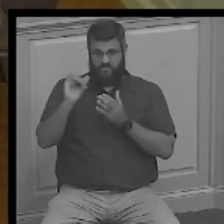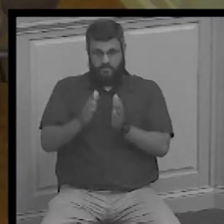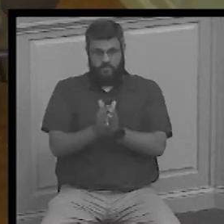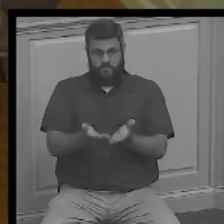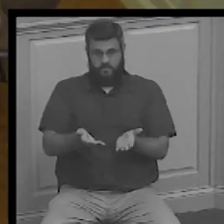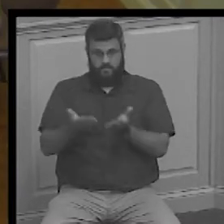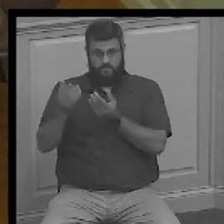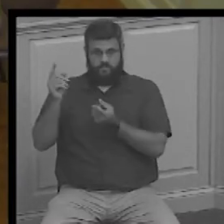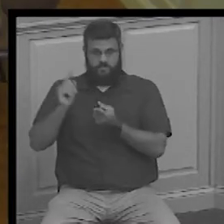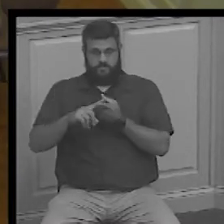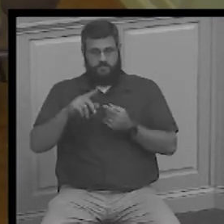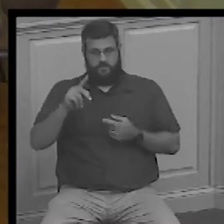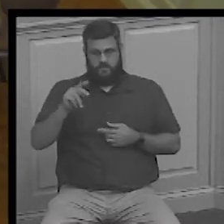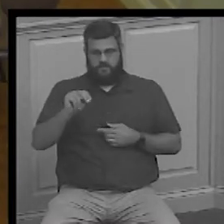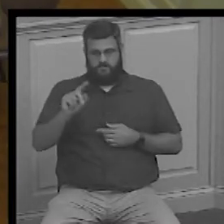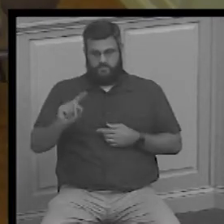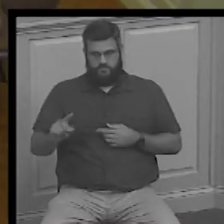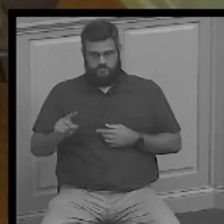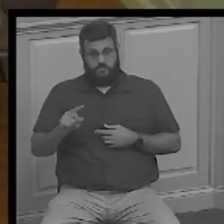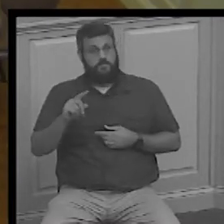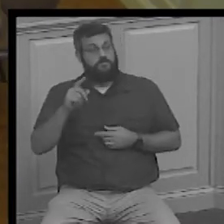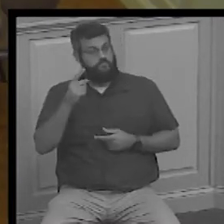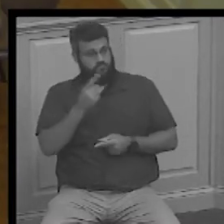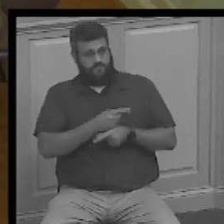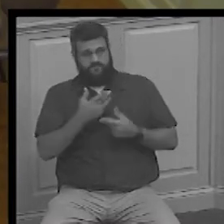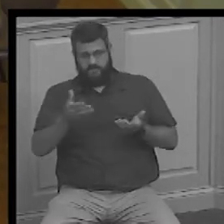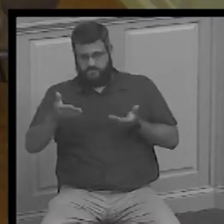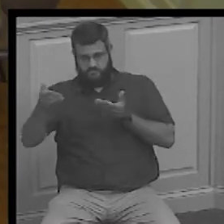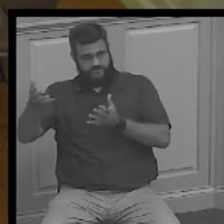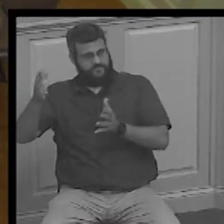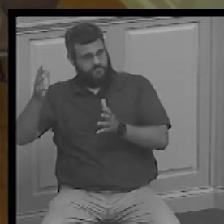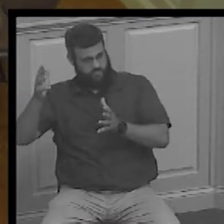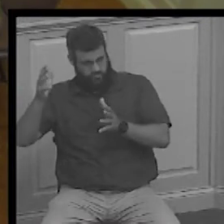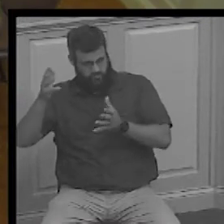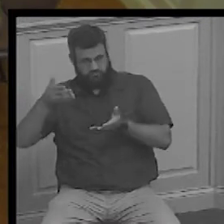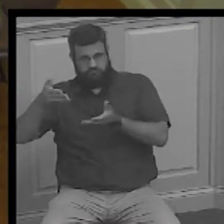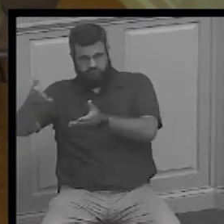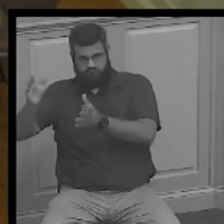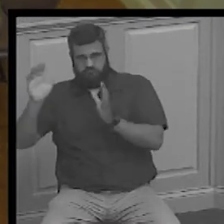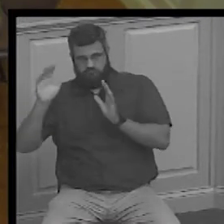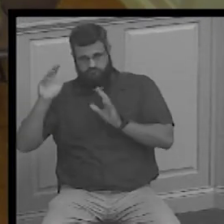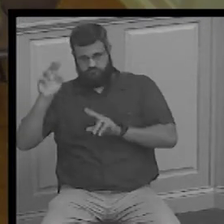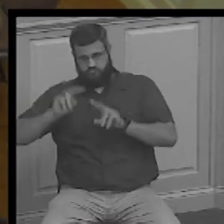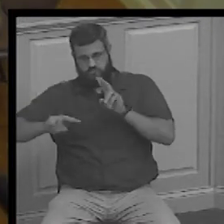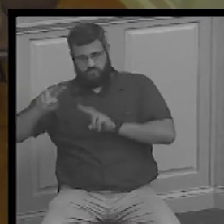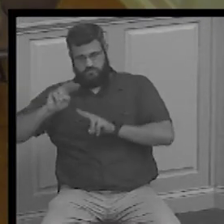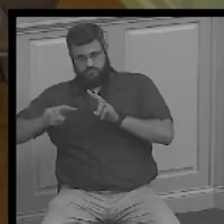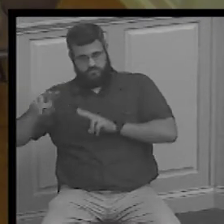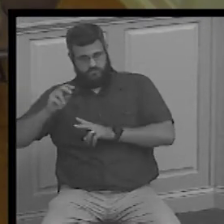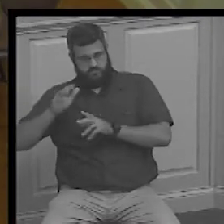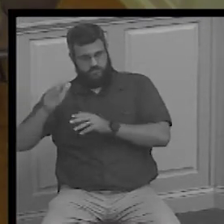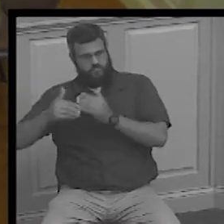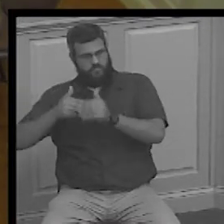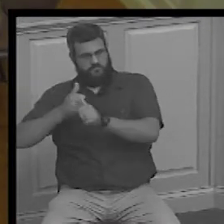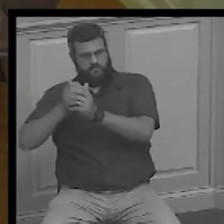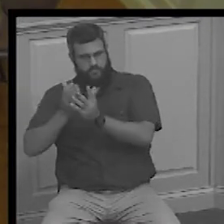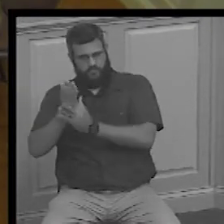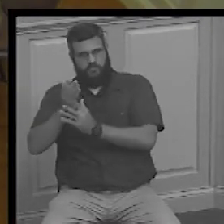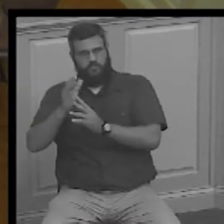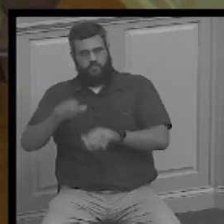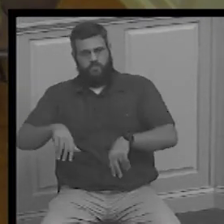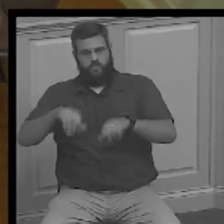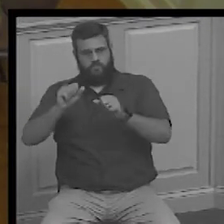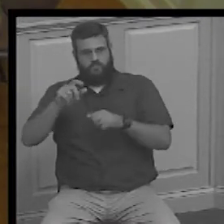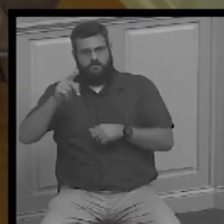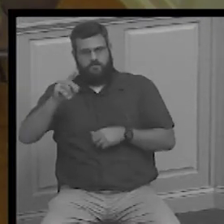right? they have to have a public hearing. right? Yeah, it's been submitted to planning and zoning at the same time it's submitted to you, so that their process will follow through with having an actual public